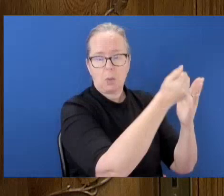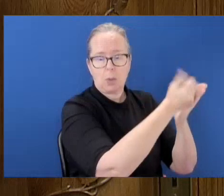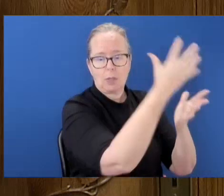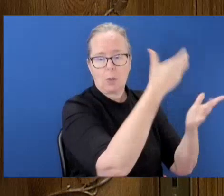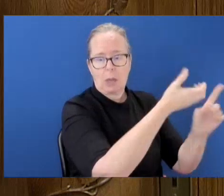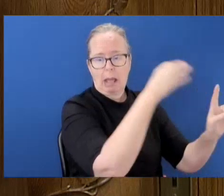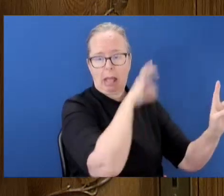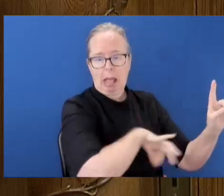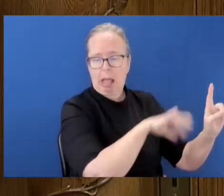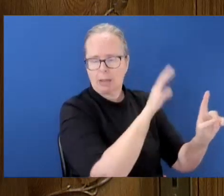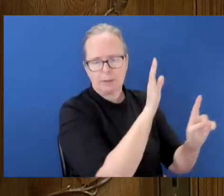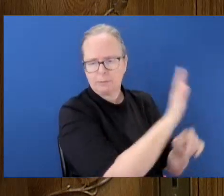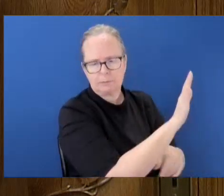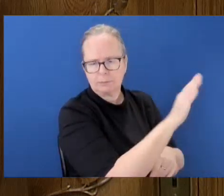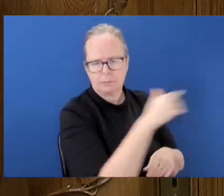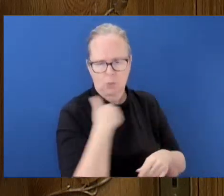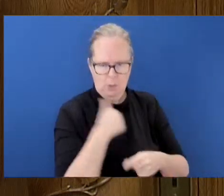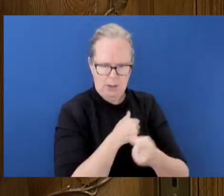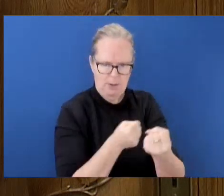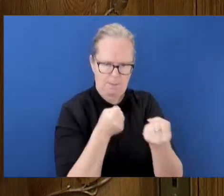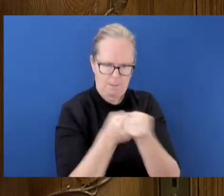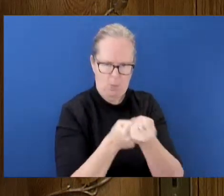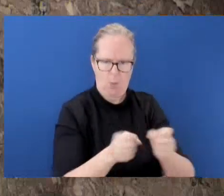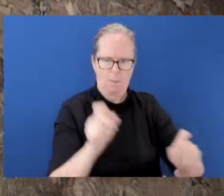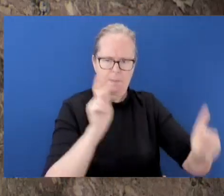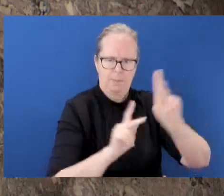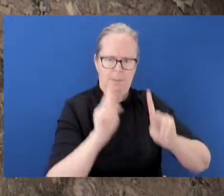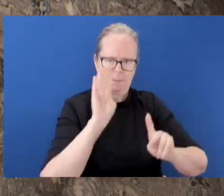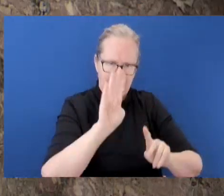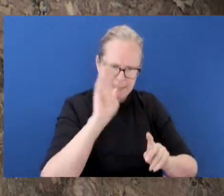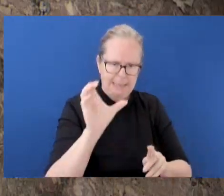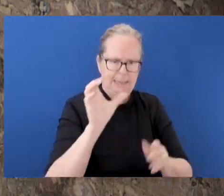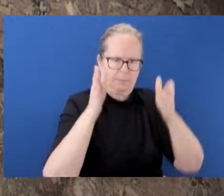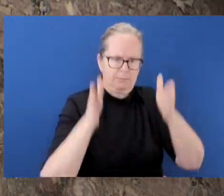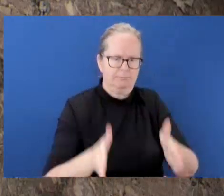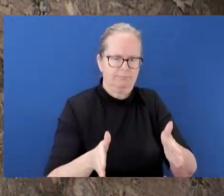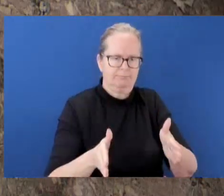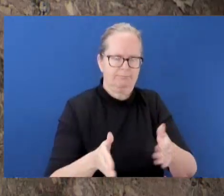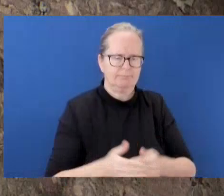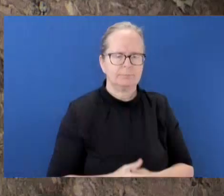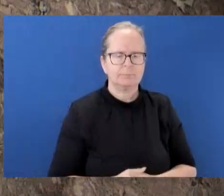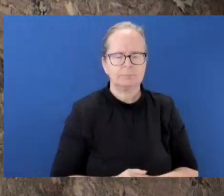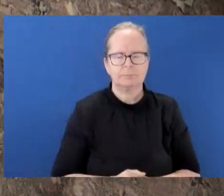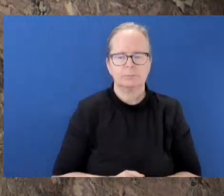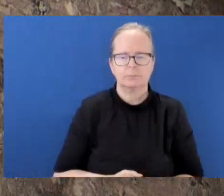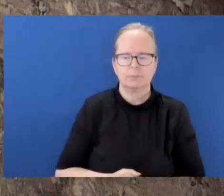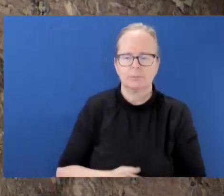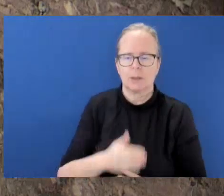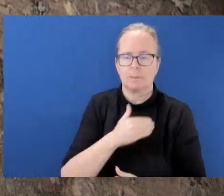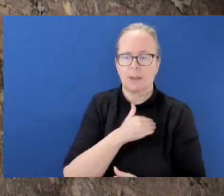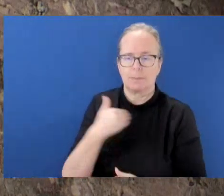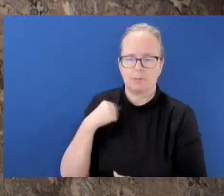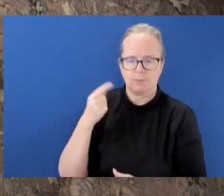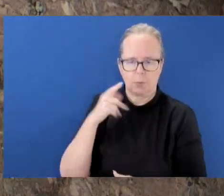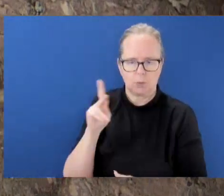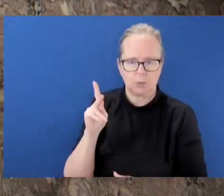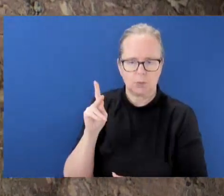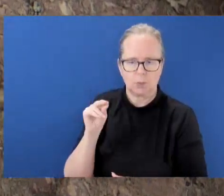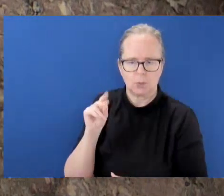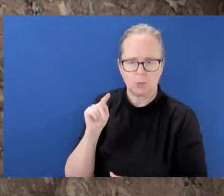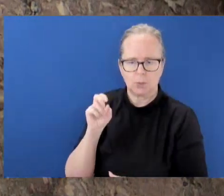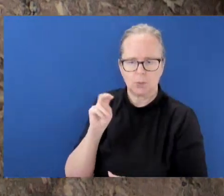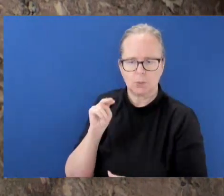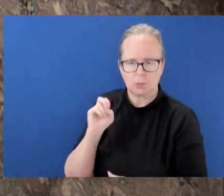Member for Kootenay East. Thank you, Honourable Speaker. Well, let's add some insult to injury here. And some sort of sick April Fool's joke, this Premier's carbon